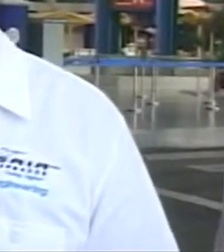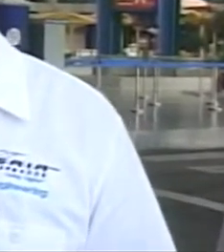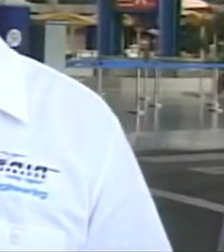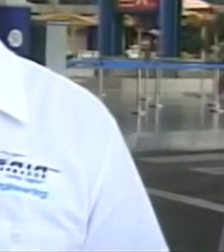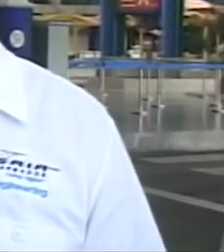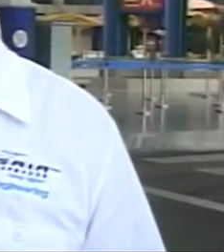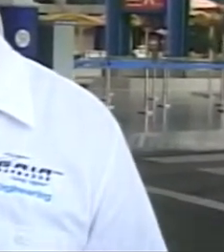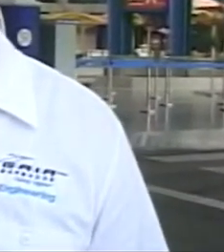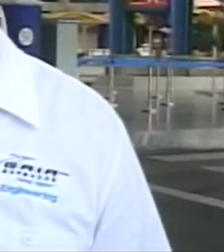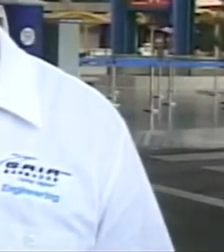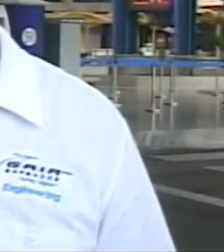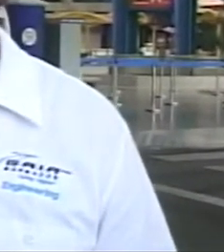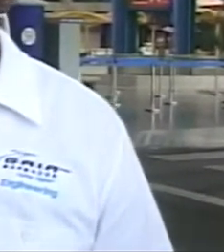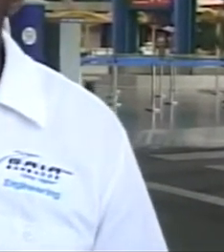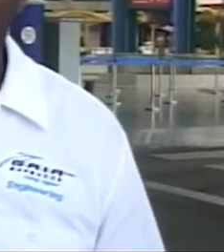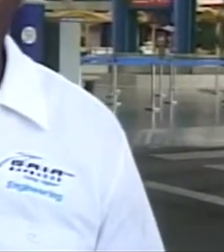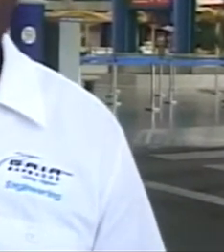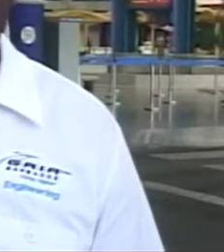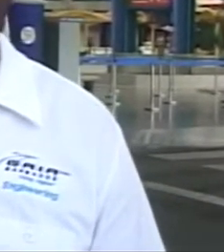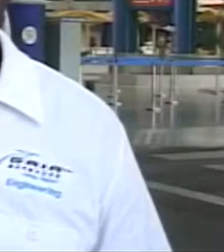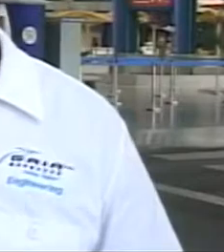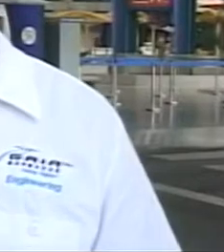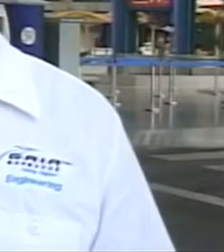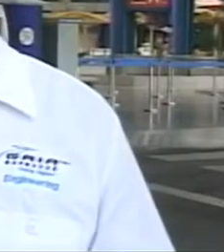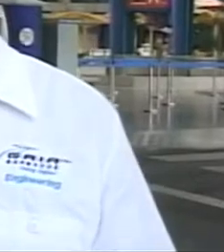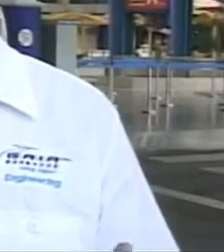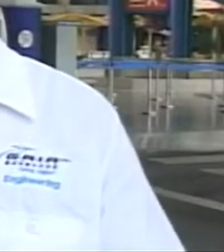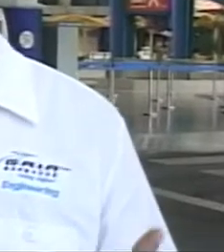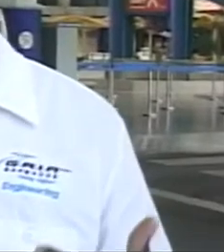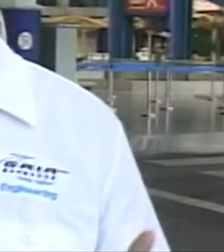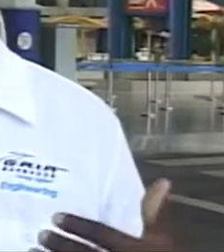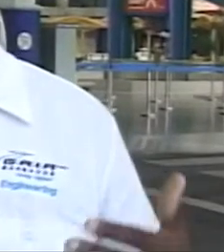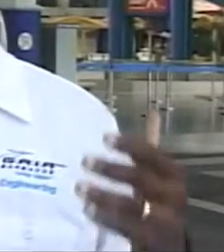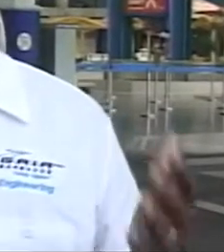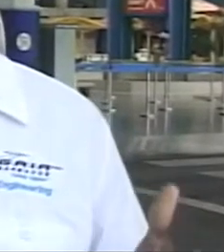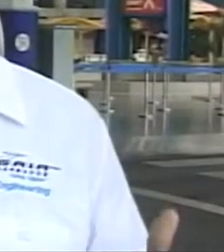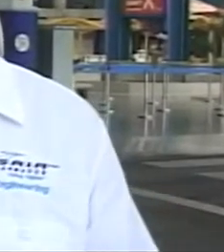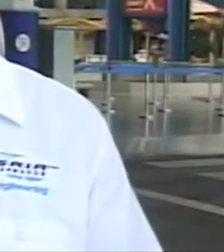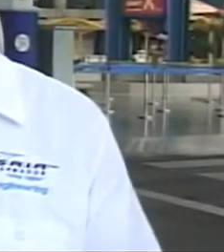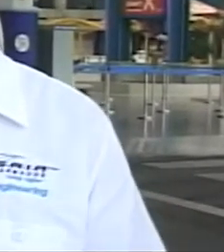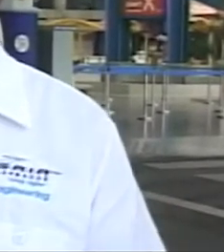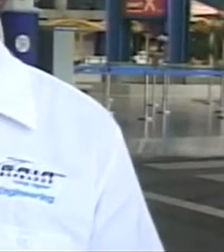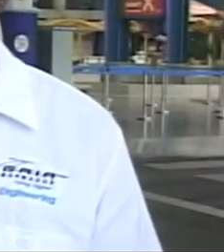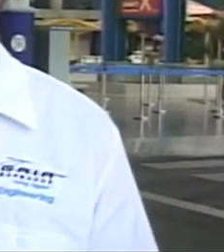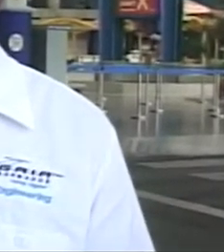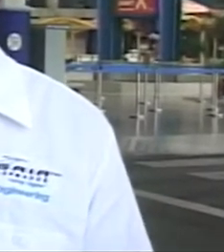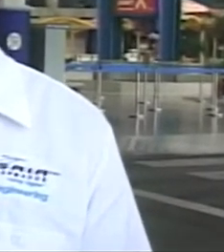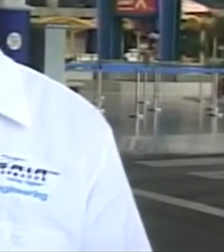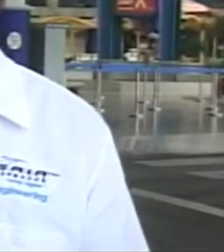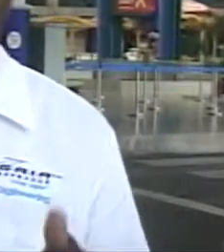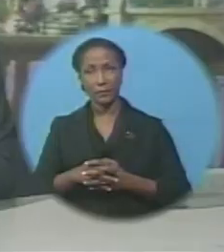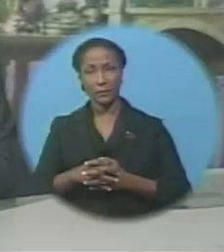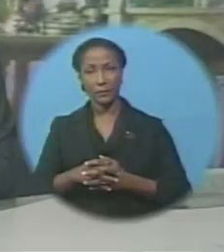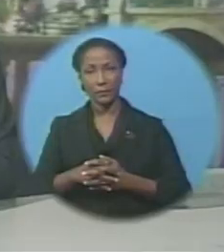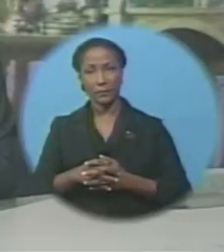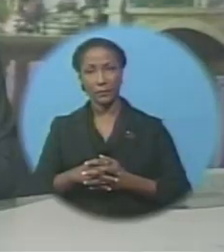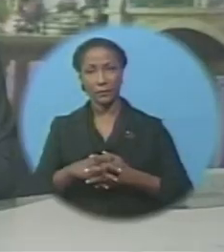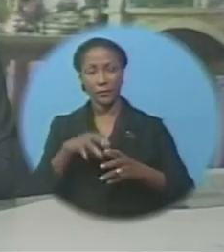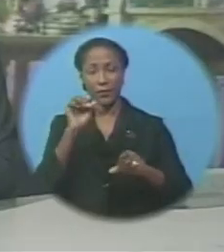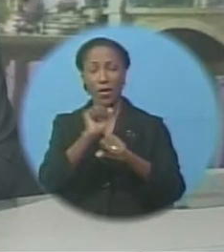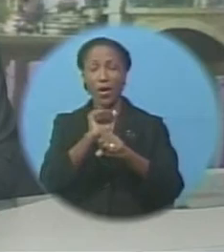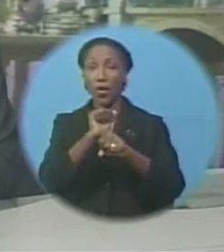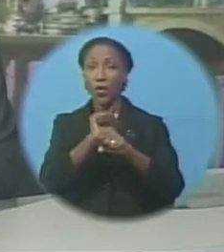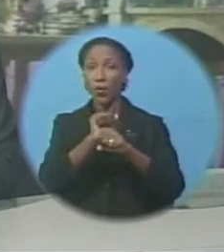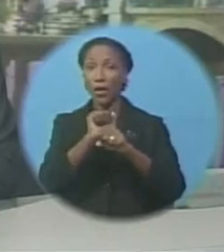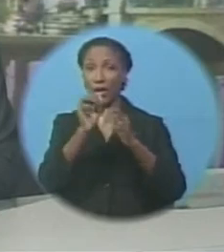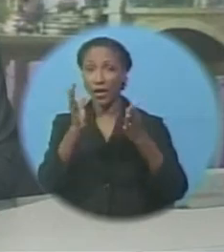tied to the public service, and we have a problem with that. You can't tie us to the public service. No, why won't we tie to the public service all the time? Well, the workers